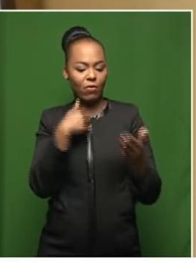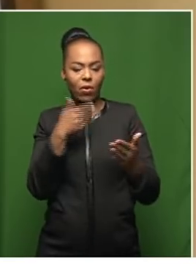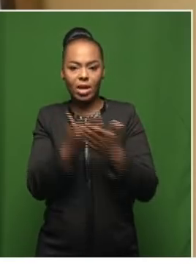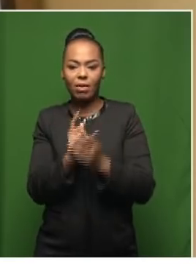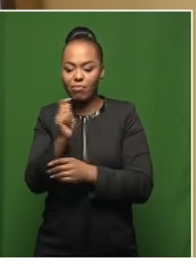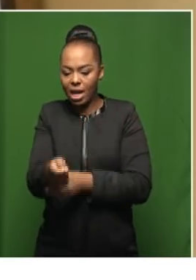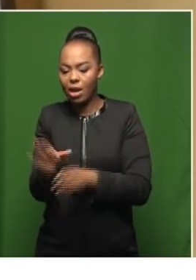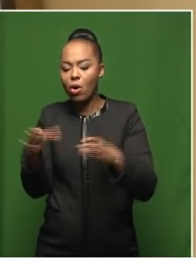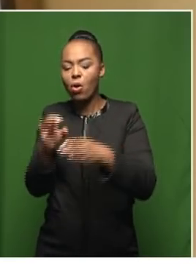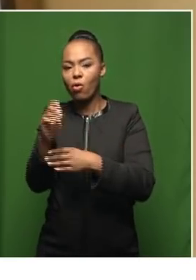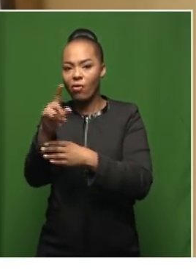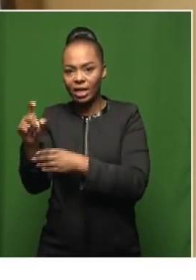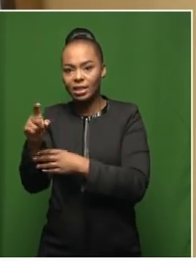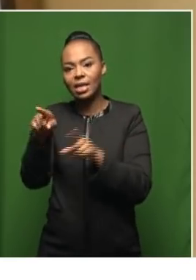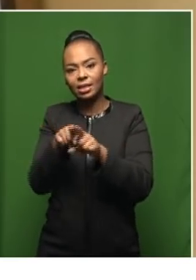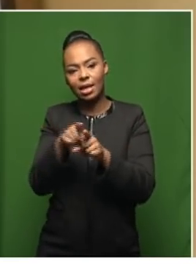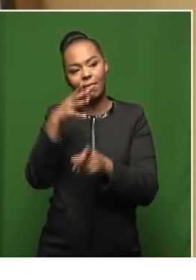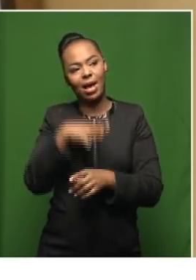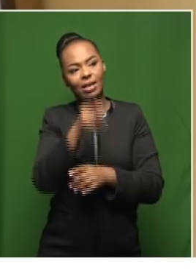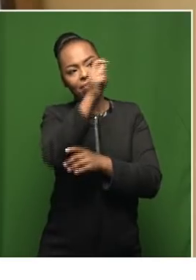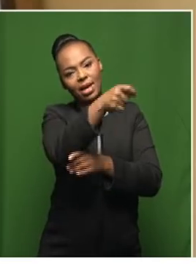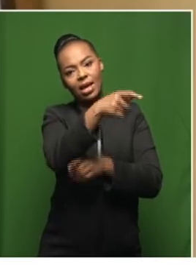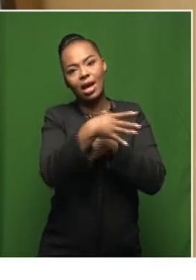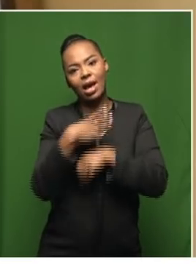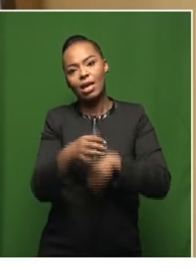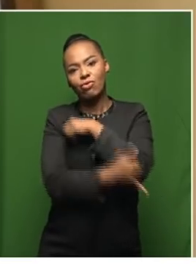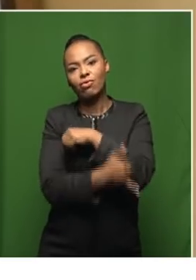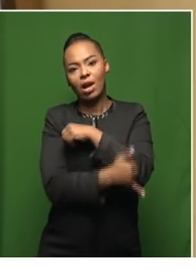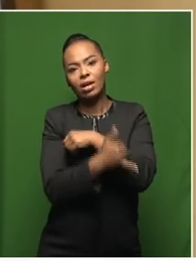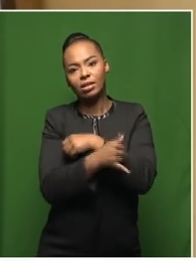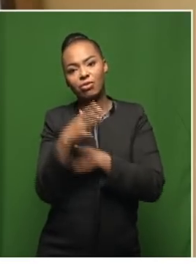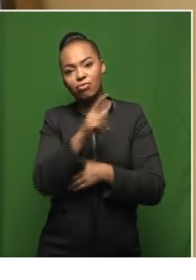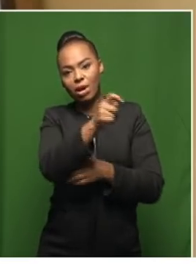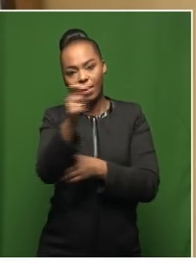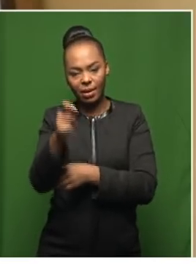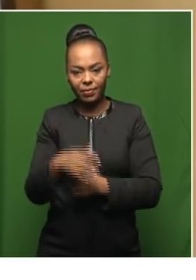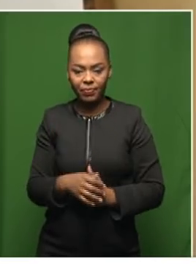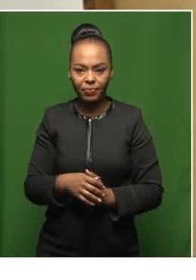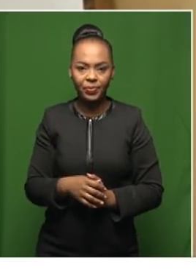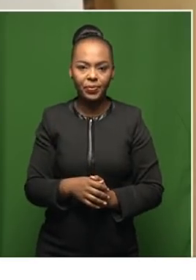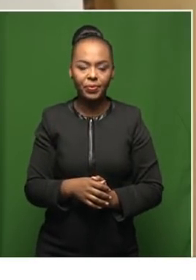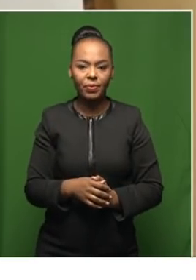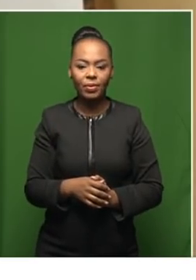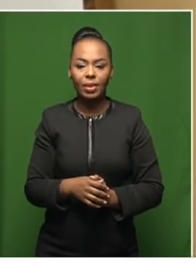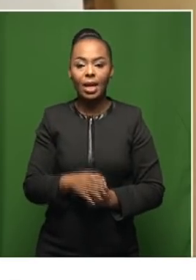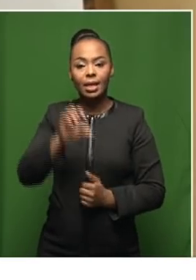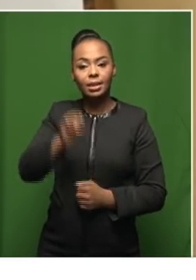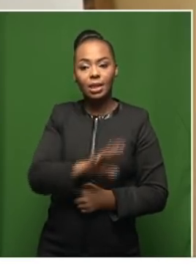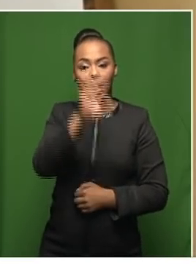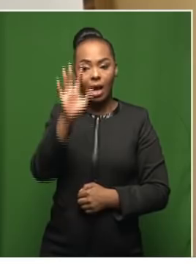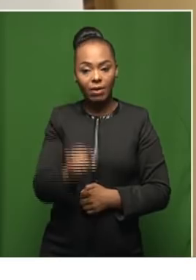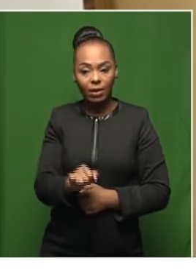COVAX facility and what the rest of the other countries were likely to pay. Okay. And is South Africa